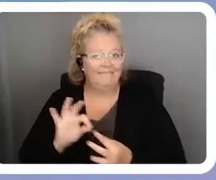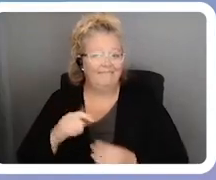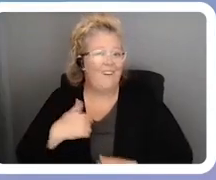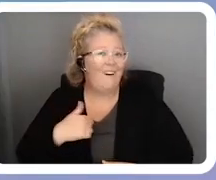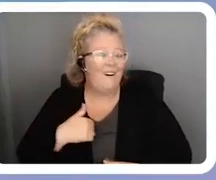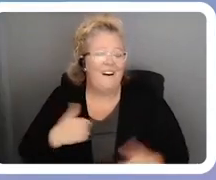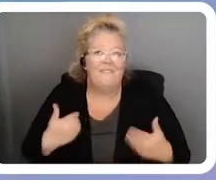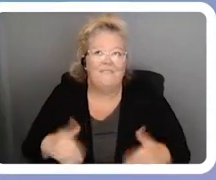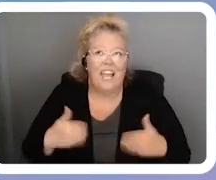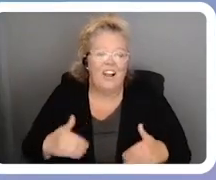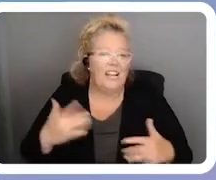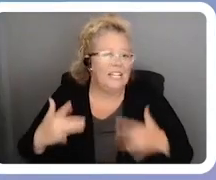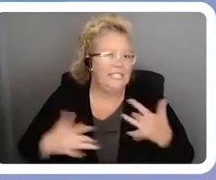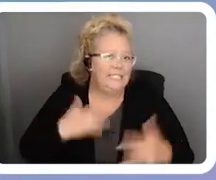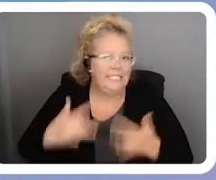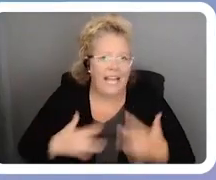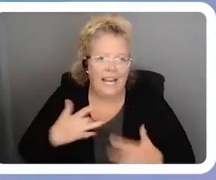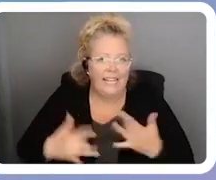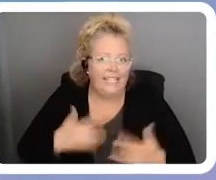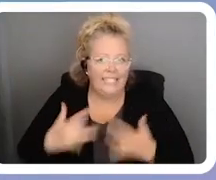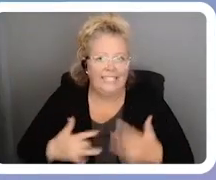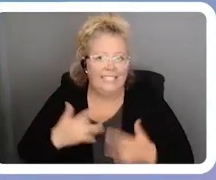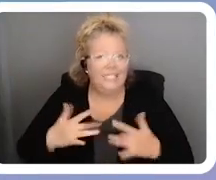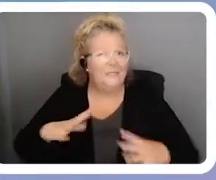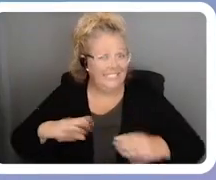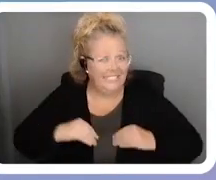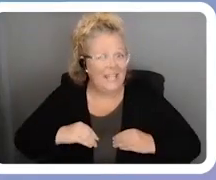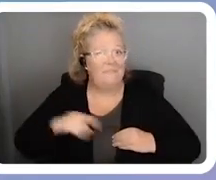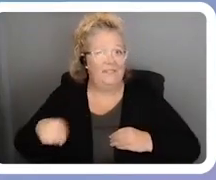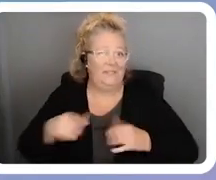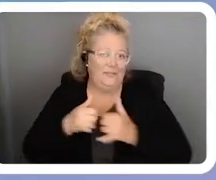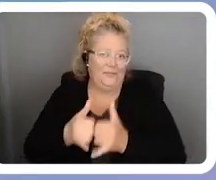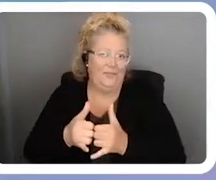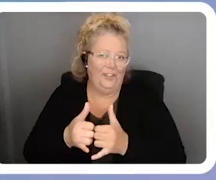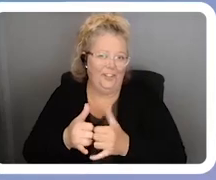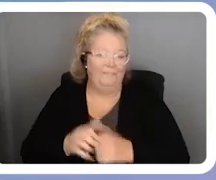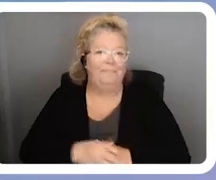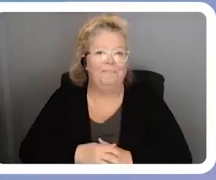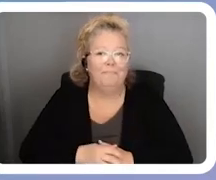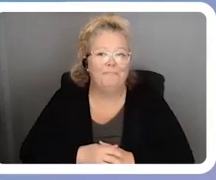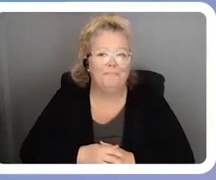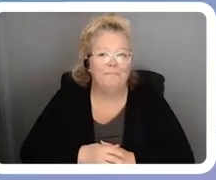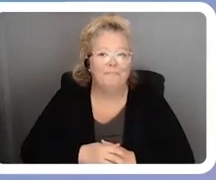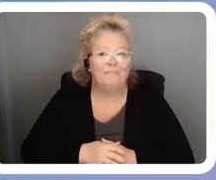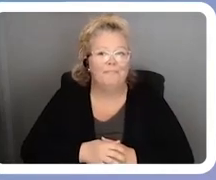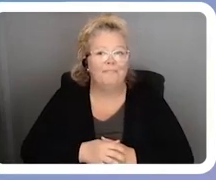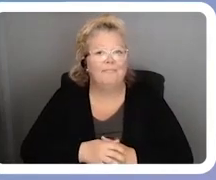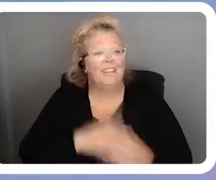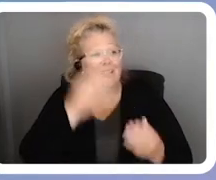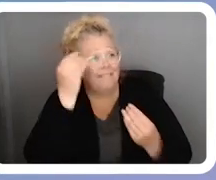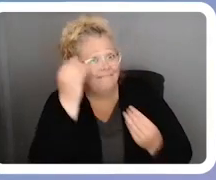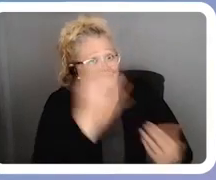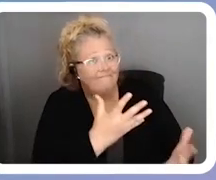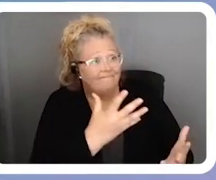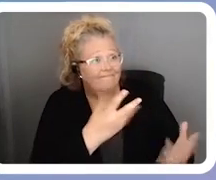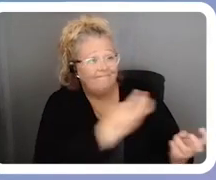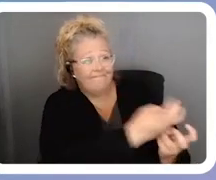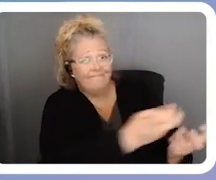I am so very excited to accept this. I want to